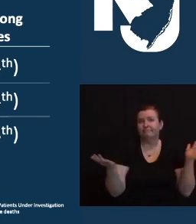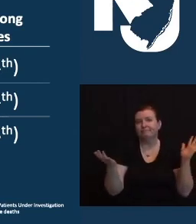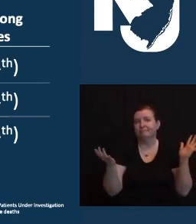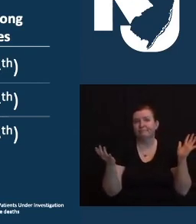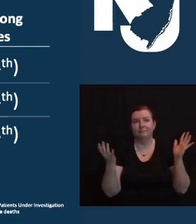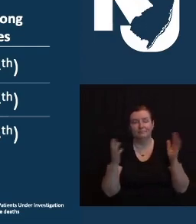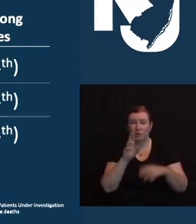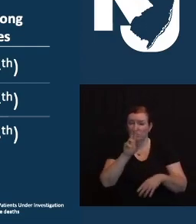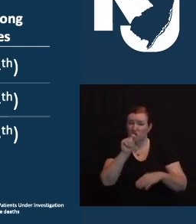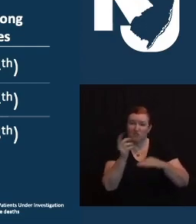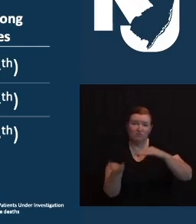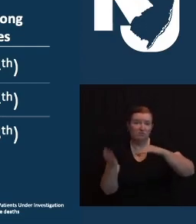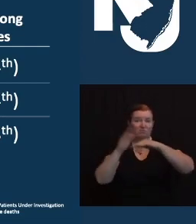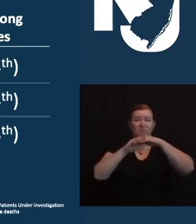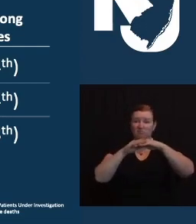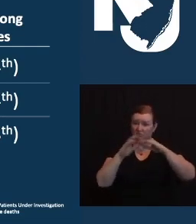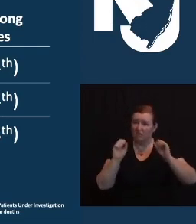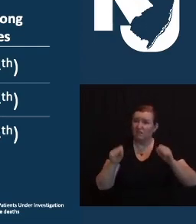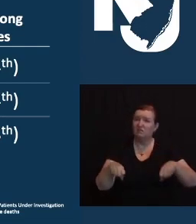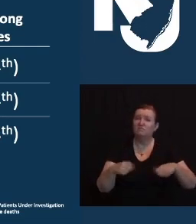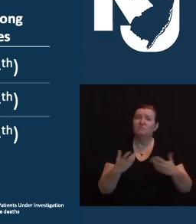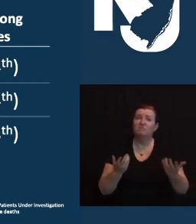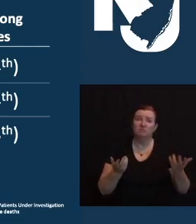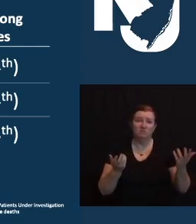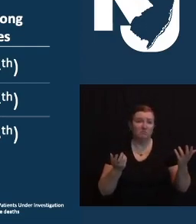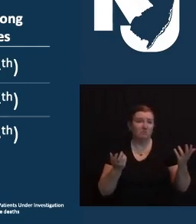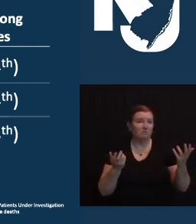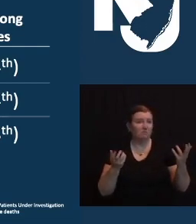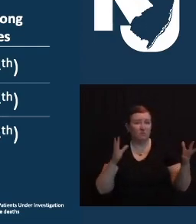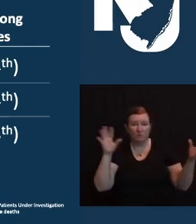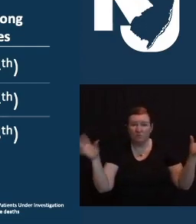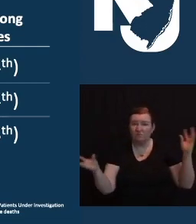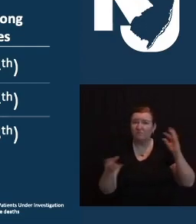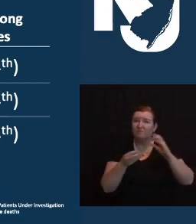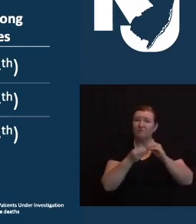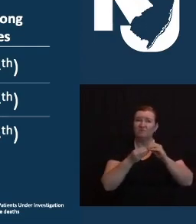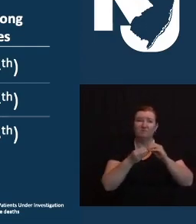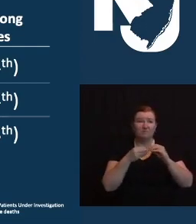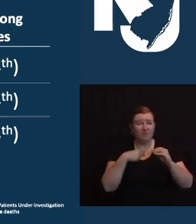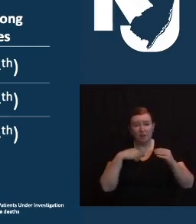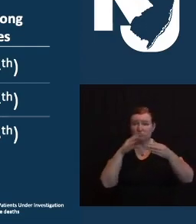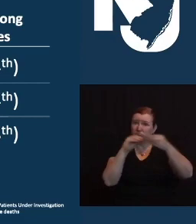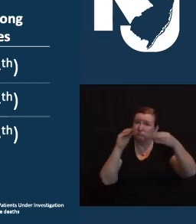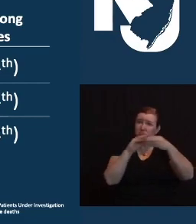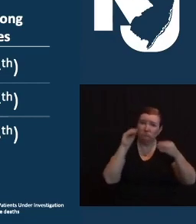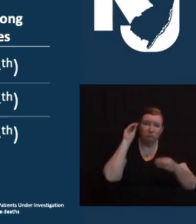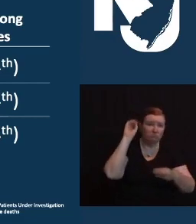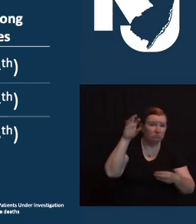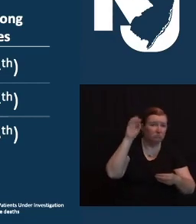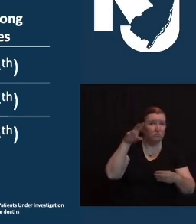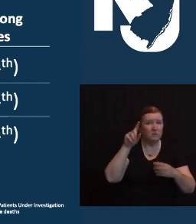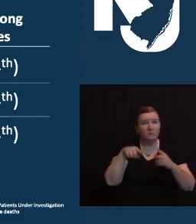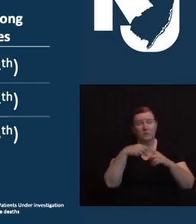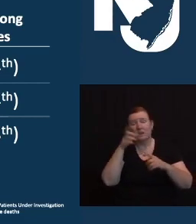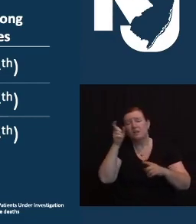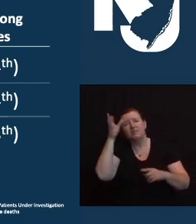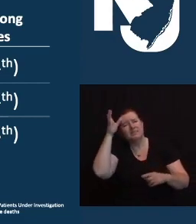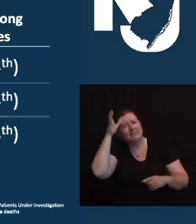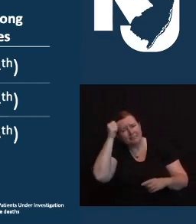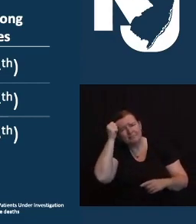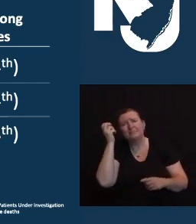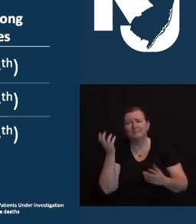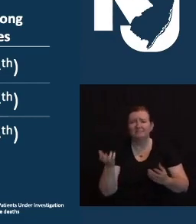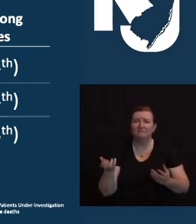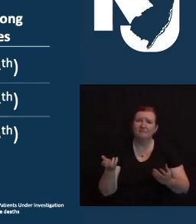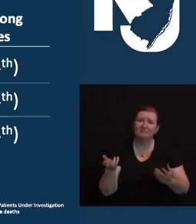so much about personal responsibility and common sense. And by the way, not to jump on this again, but house parties are